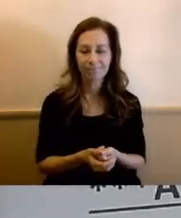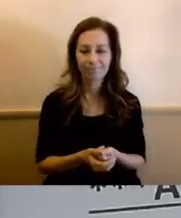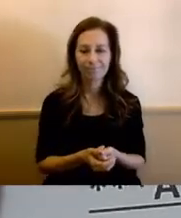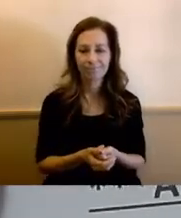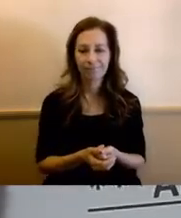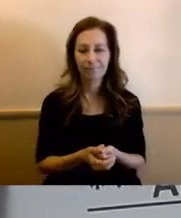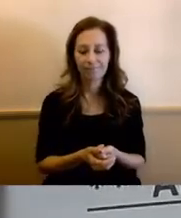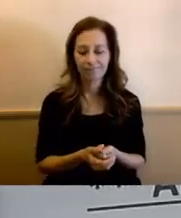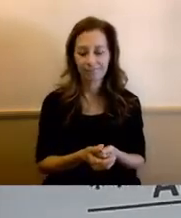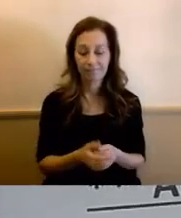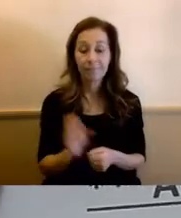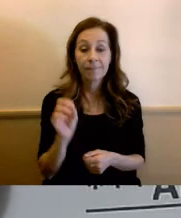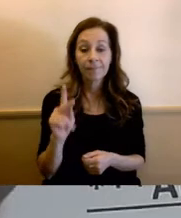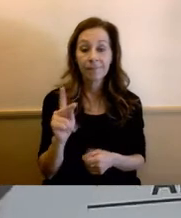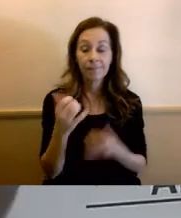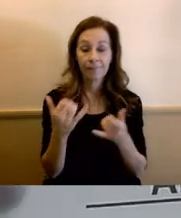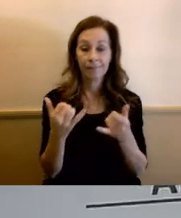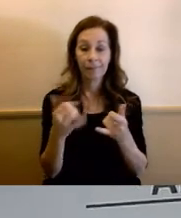Alright, let's look at this example.